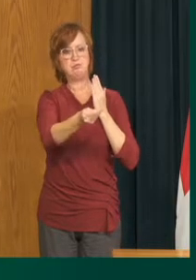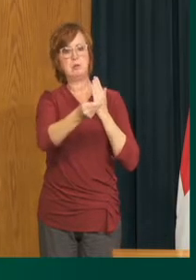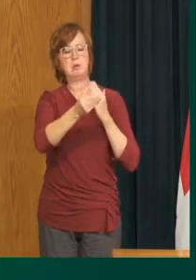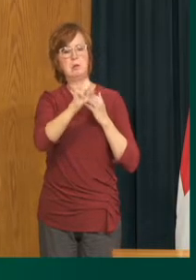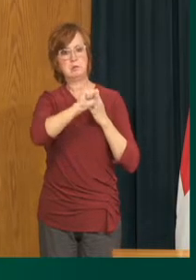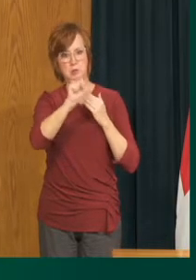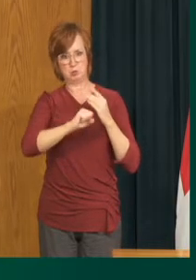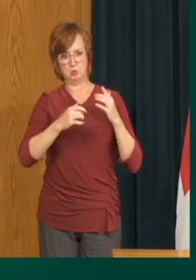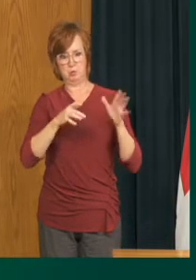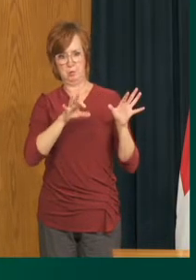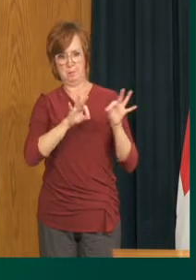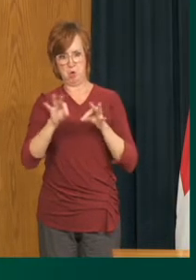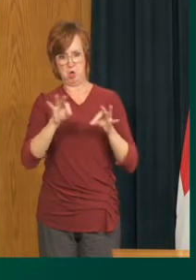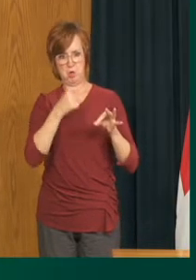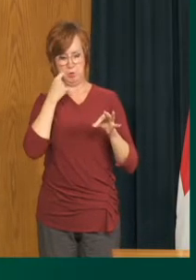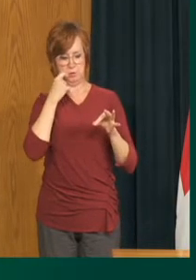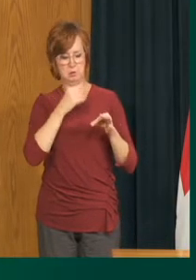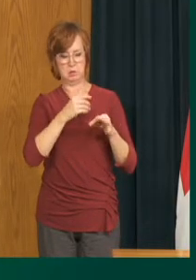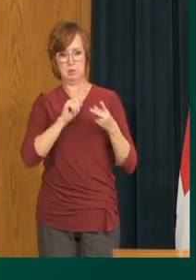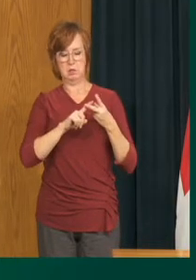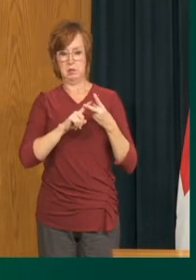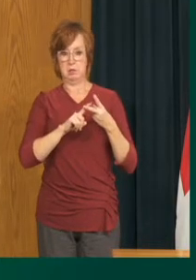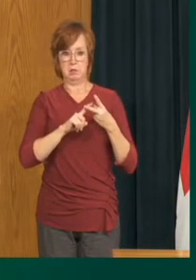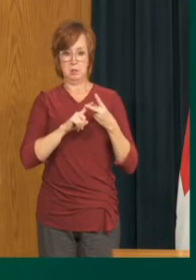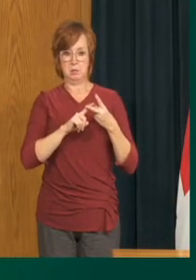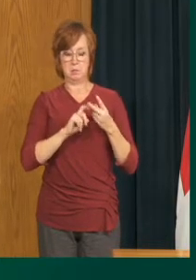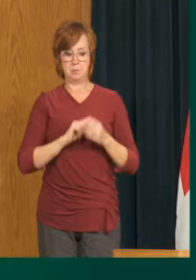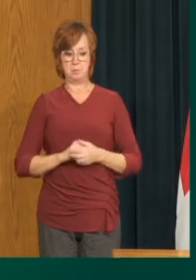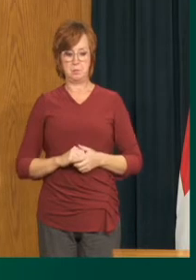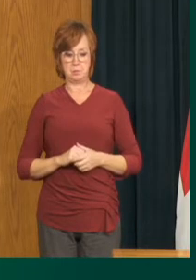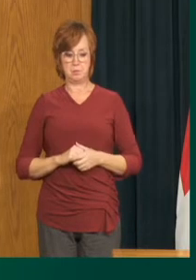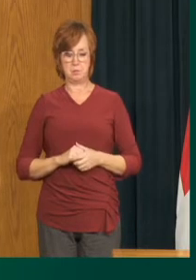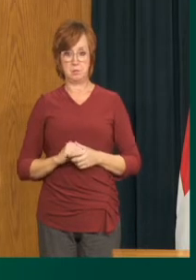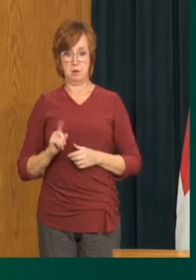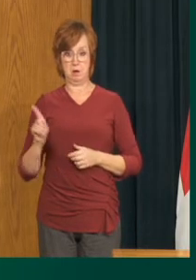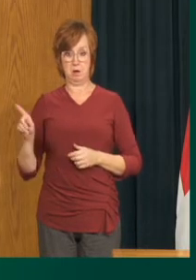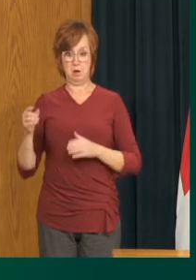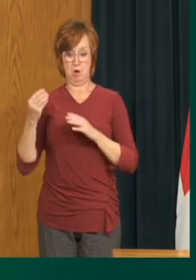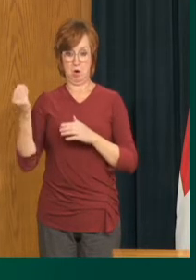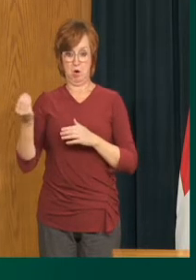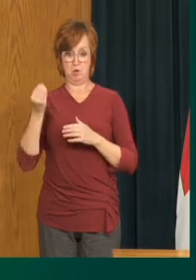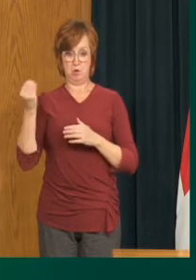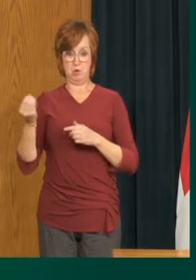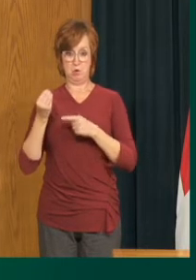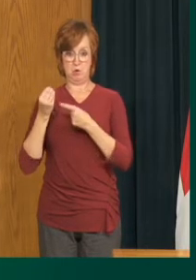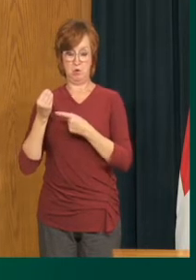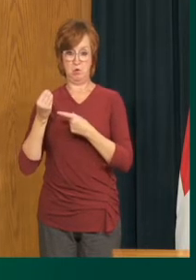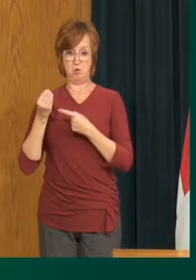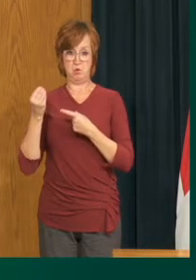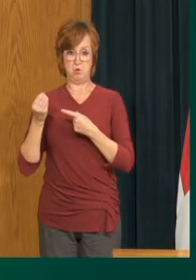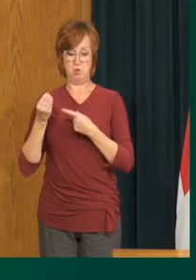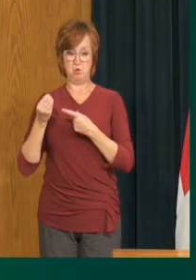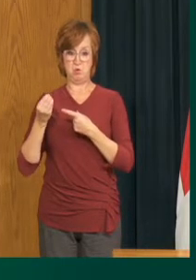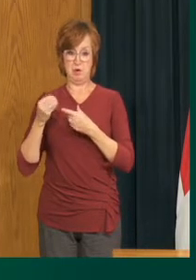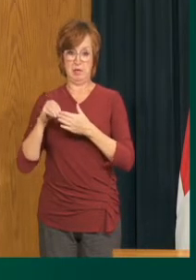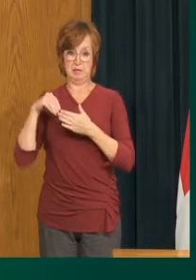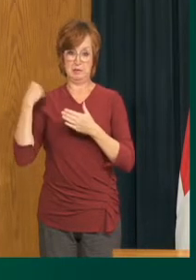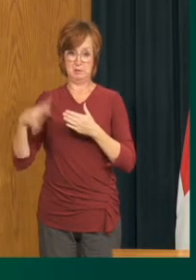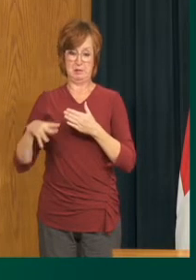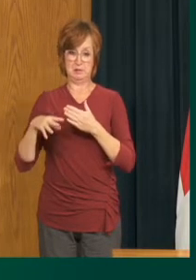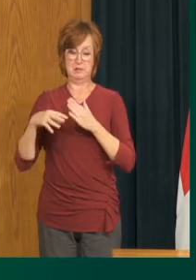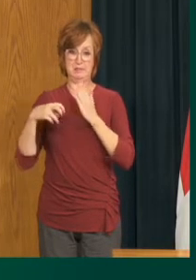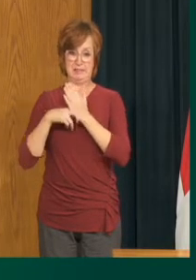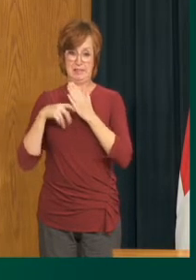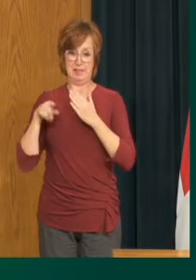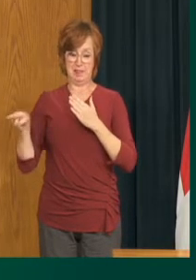in Saskatoon. It wasn't to the level of what they have introduced in Ontario, and I think what's happening in